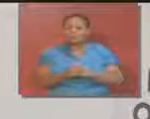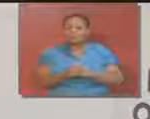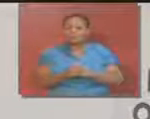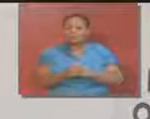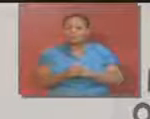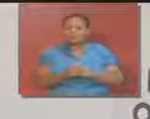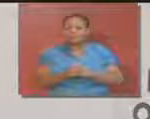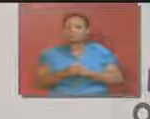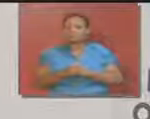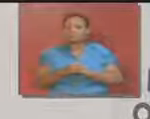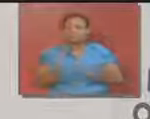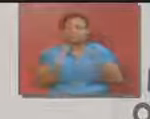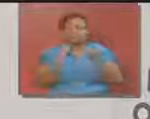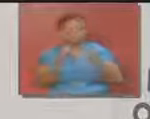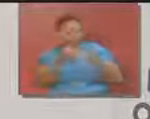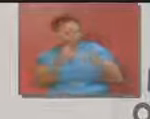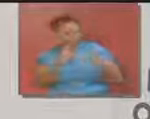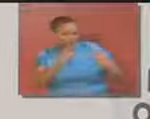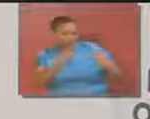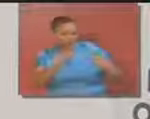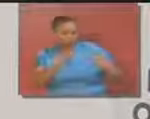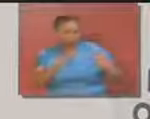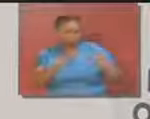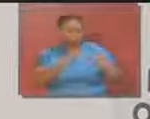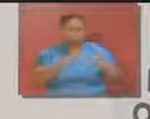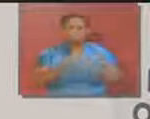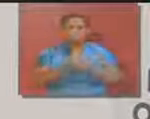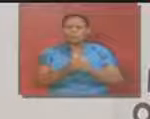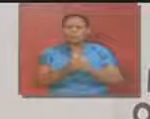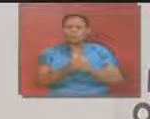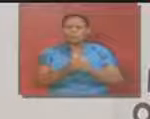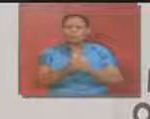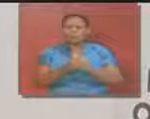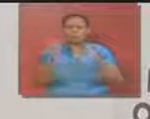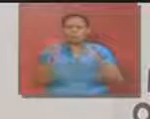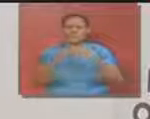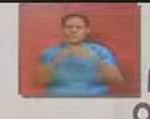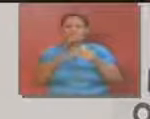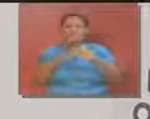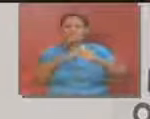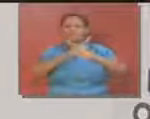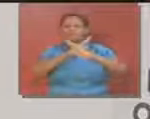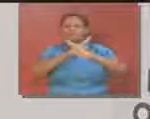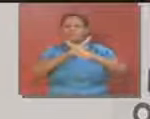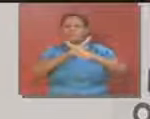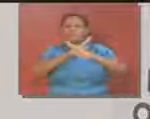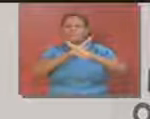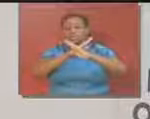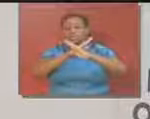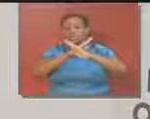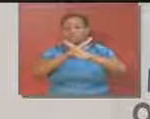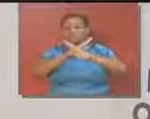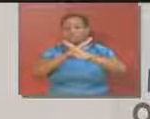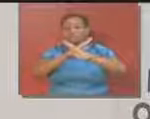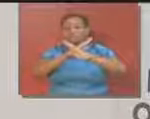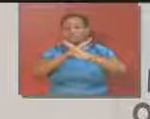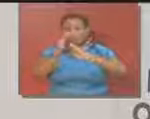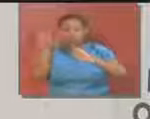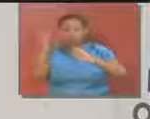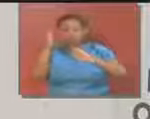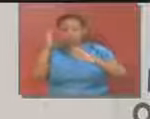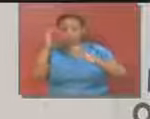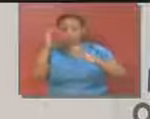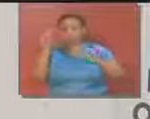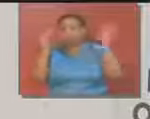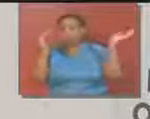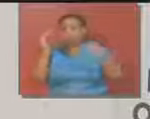see all the time, but it's actually really simple. The first thing is prevention. We know that MIS-C happens 4 to 6